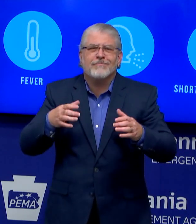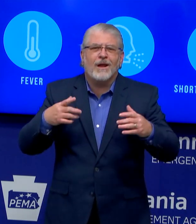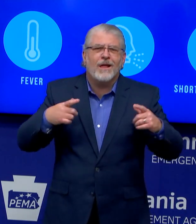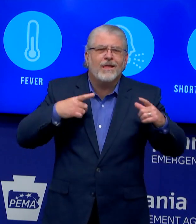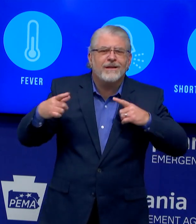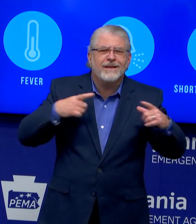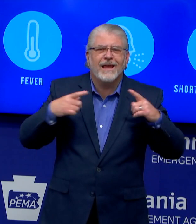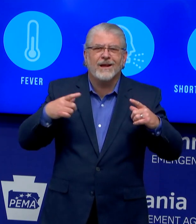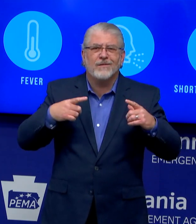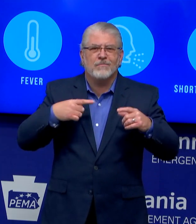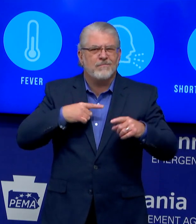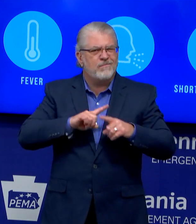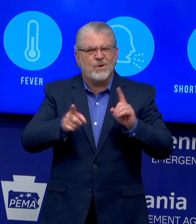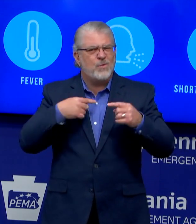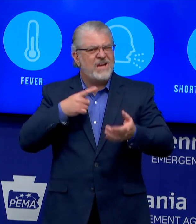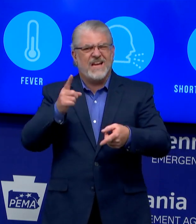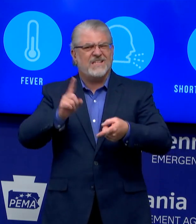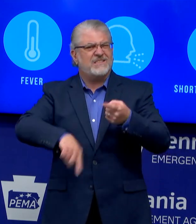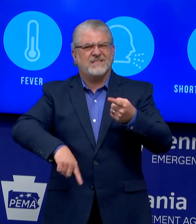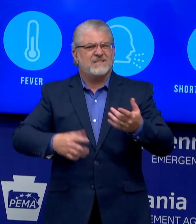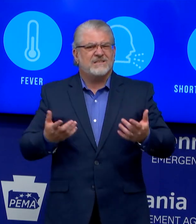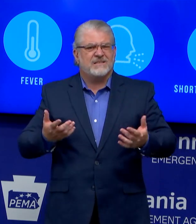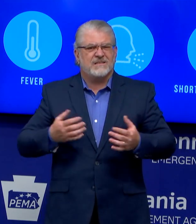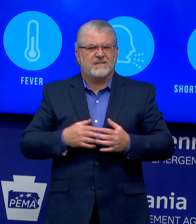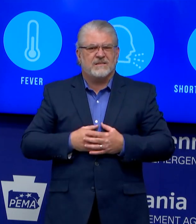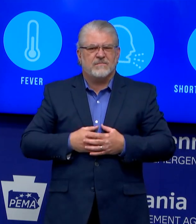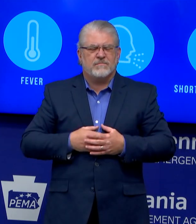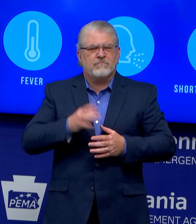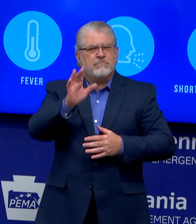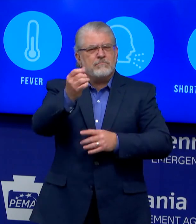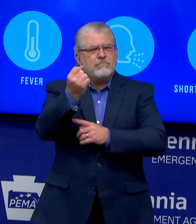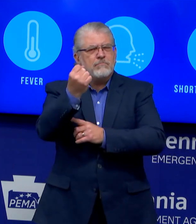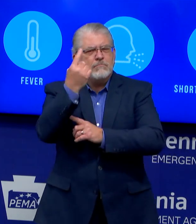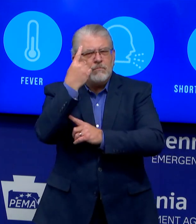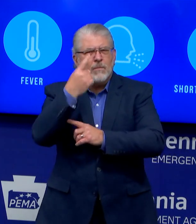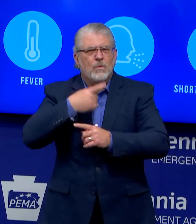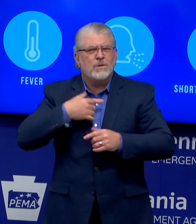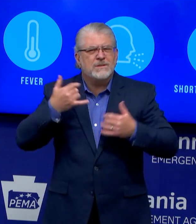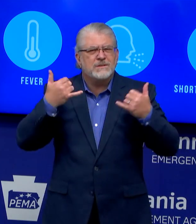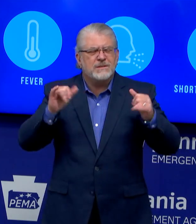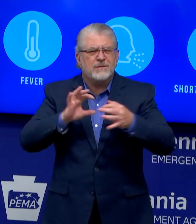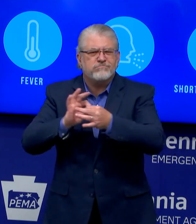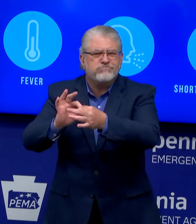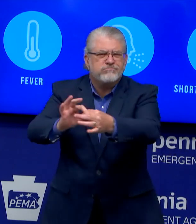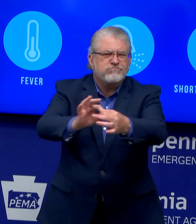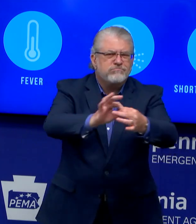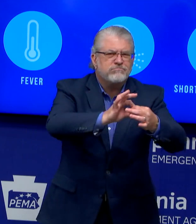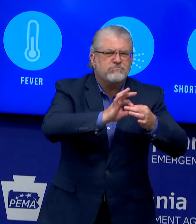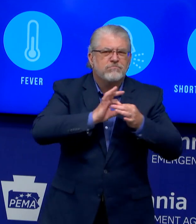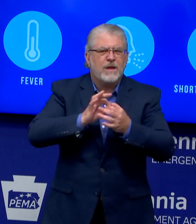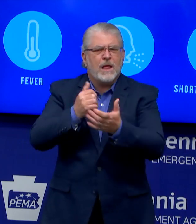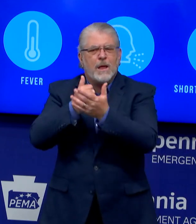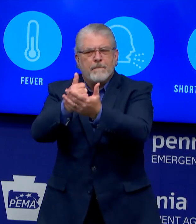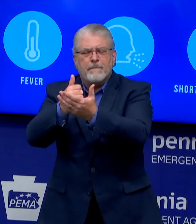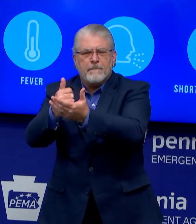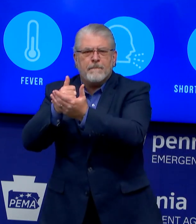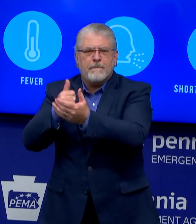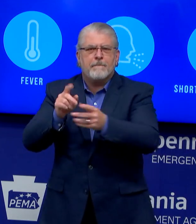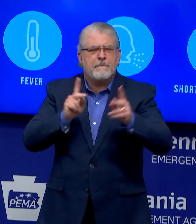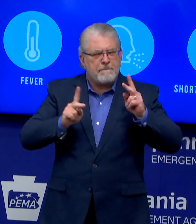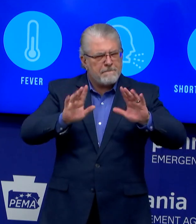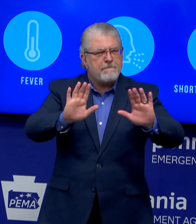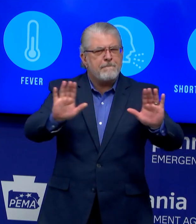Commonwealth and a nation to reinforce that the only way through this is with each